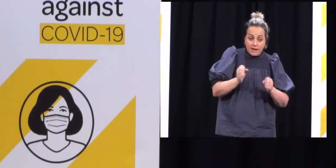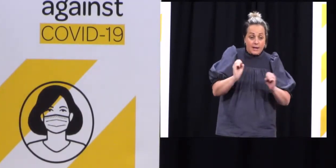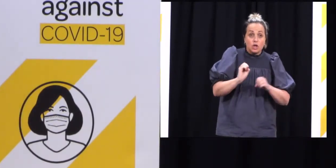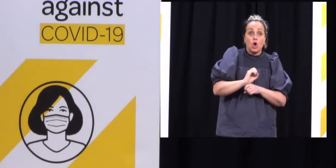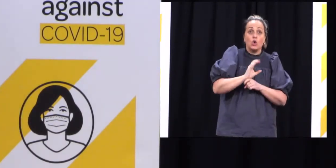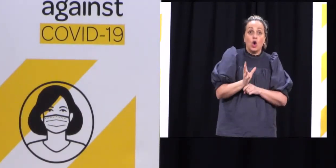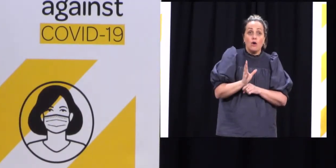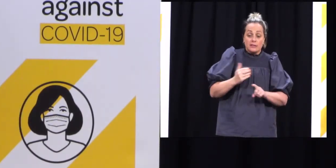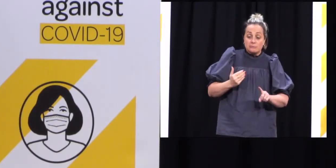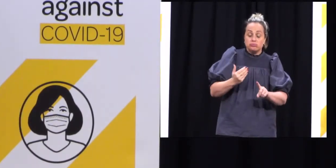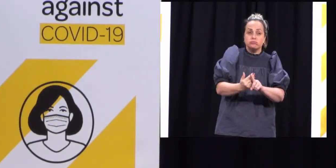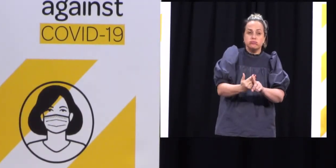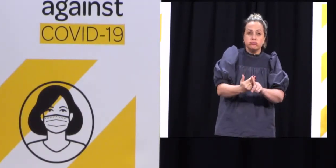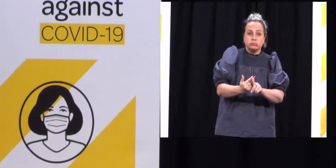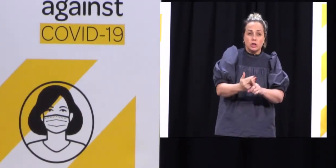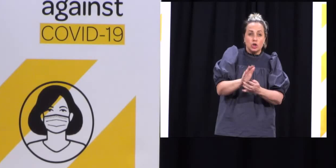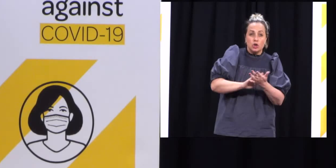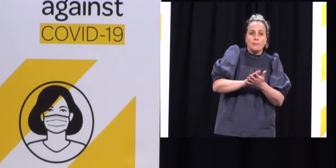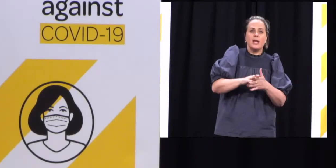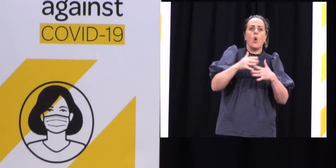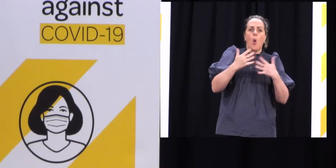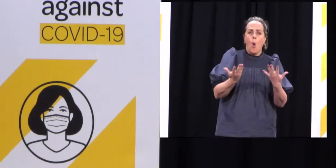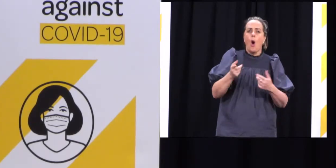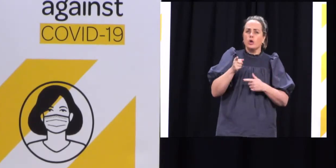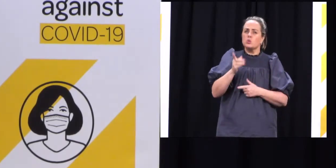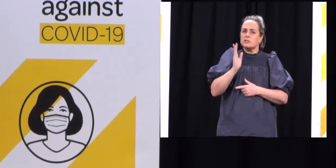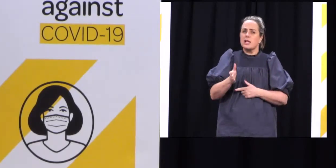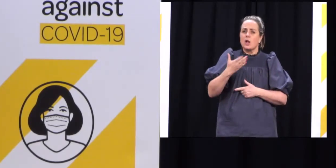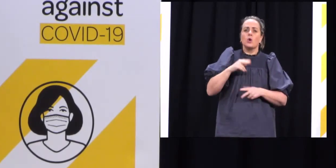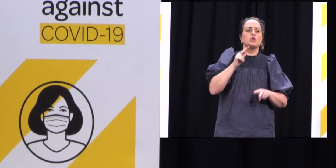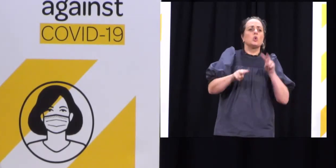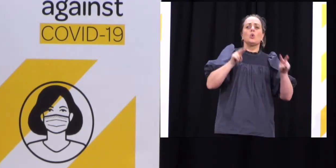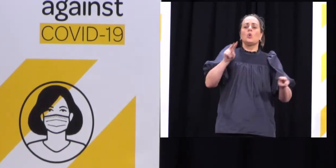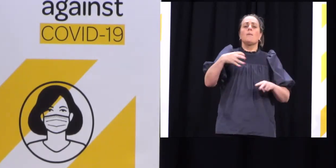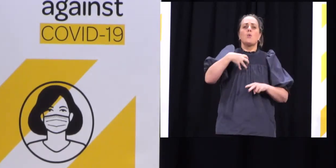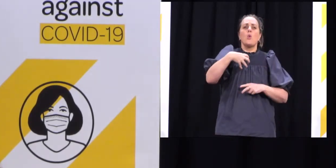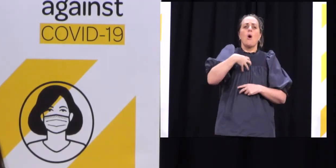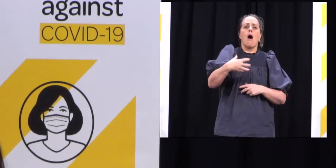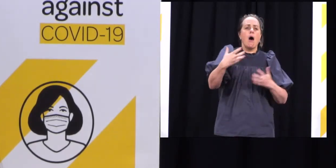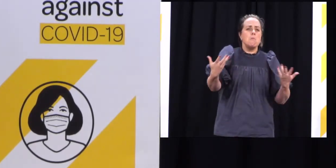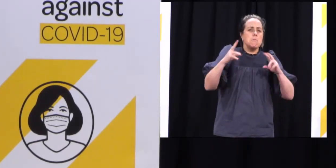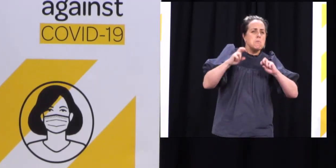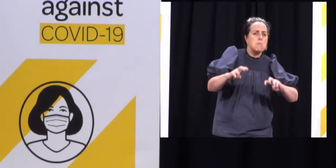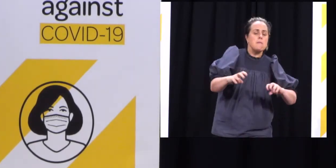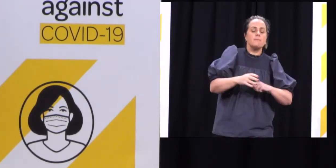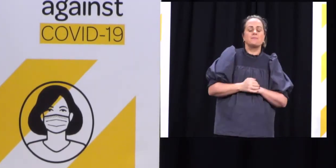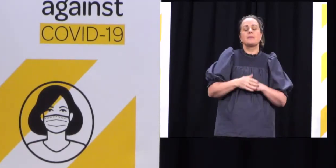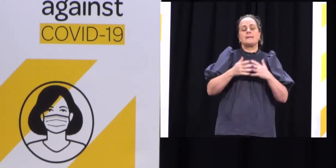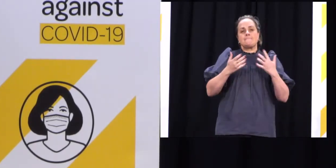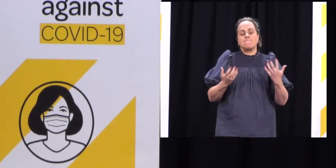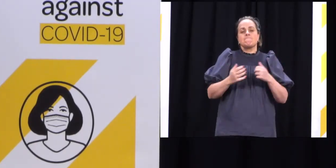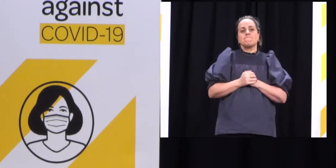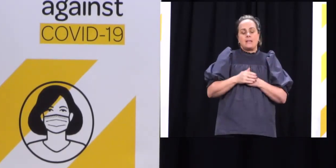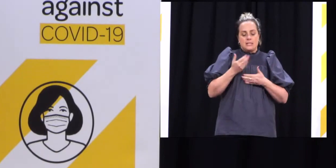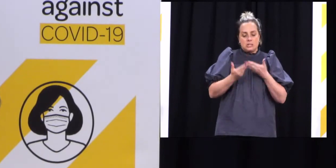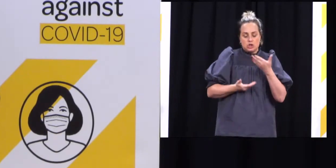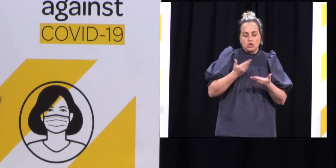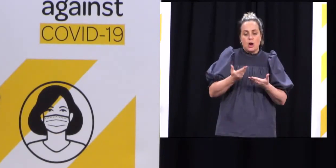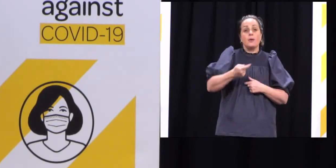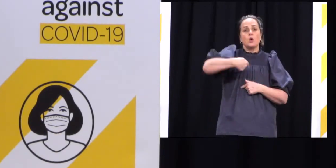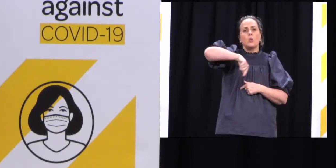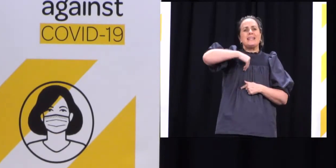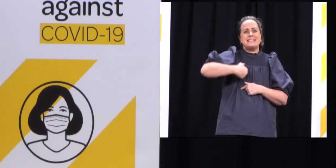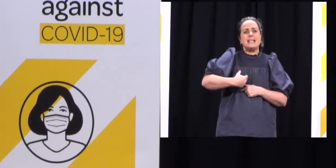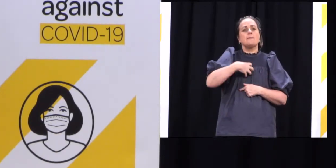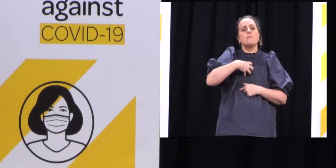or is it more of a case we need more visibility on where those contacts are? Yes. Look at it, the way that I would describe it, we do need